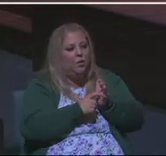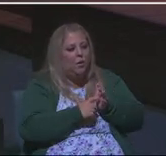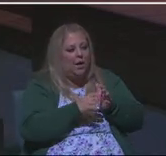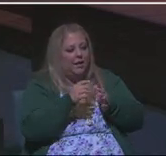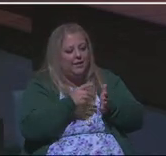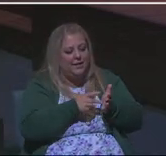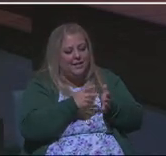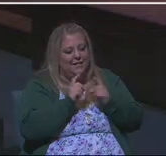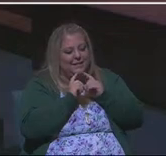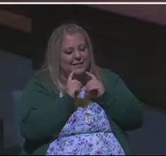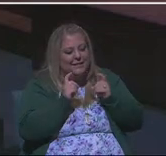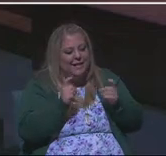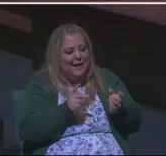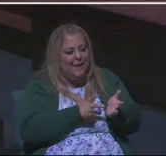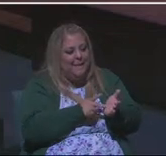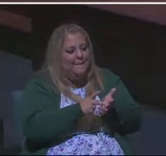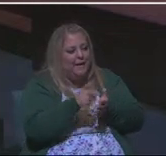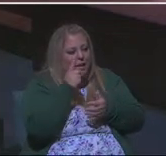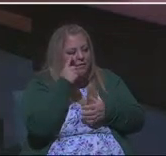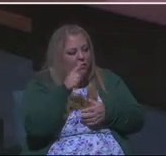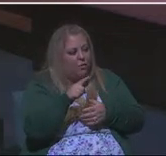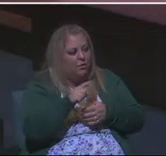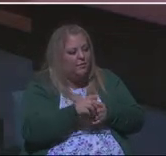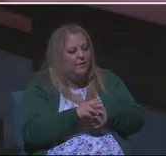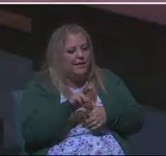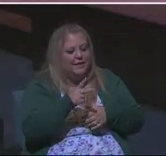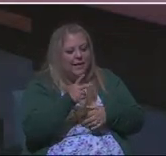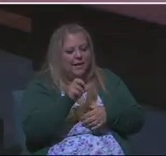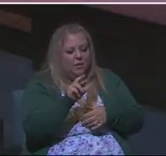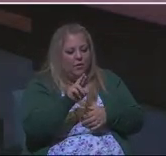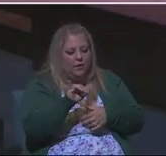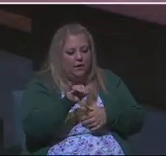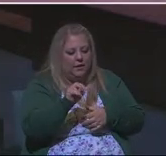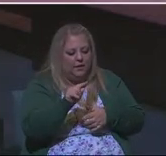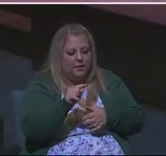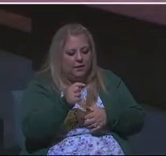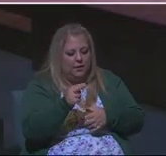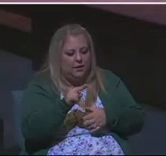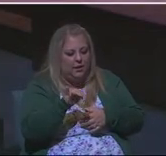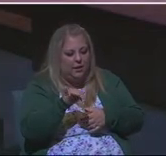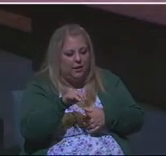sin had to be paid for. 2 Corinthians chapter 5, I quoted